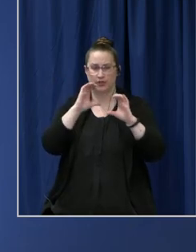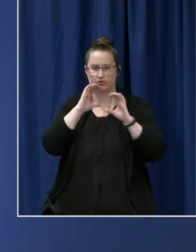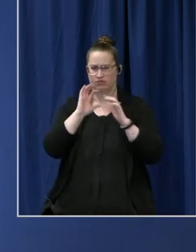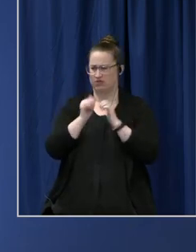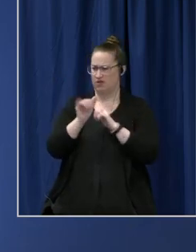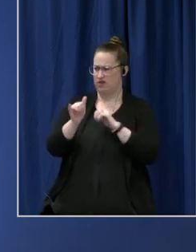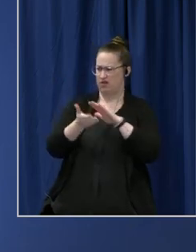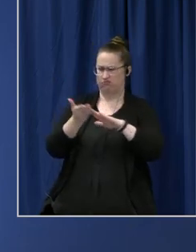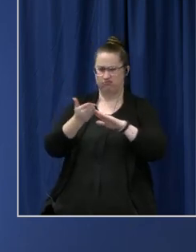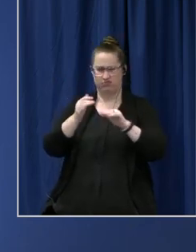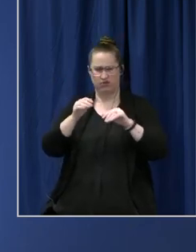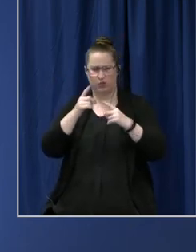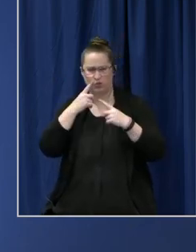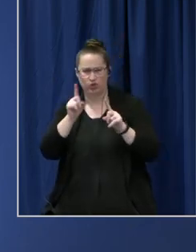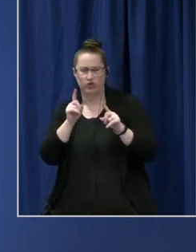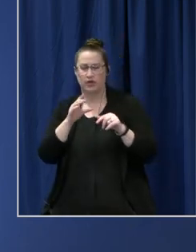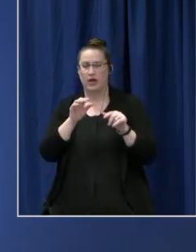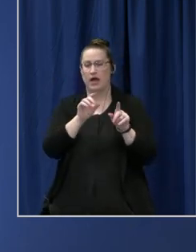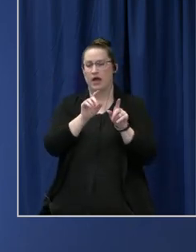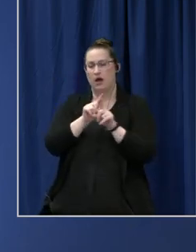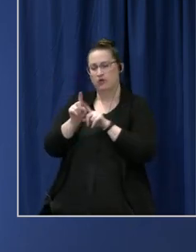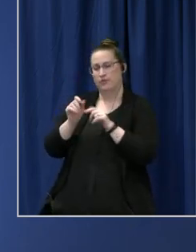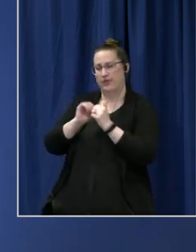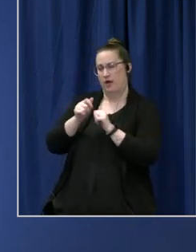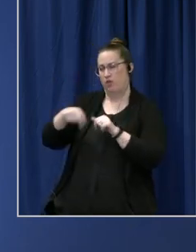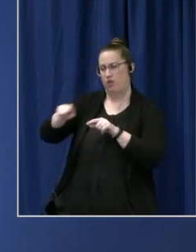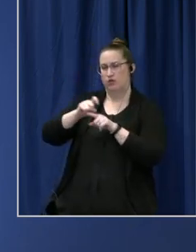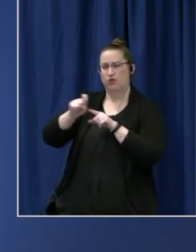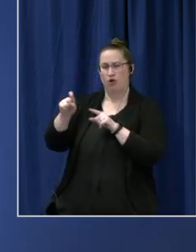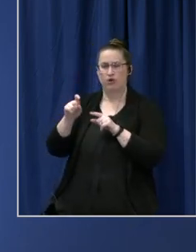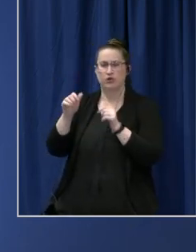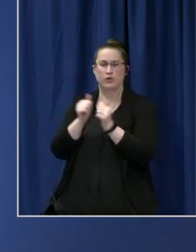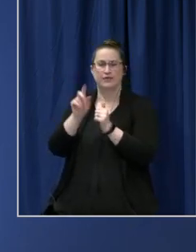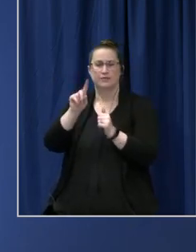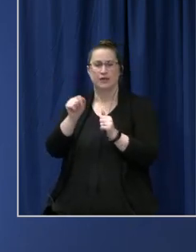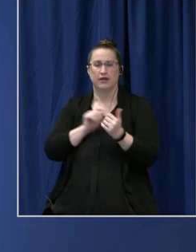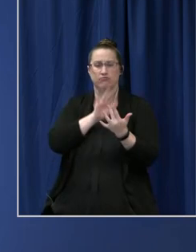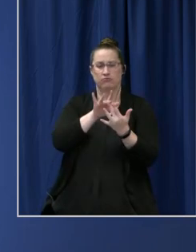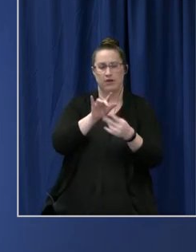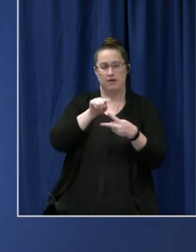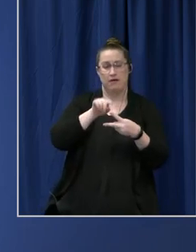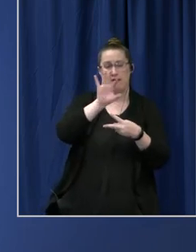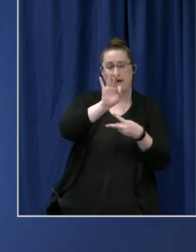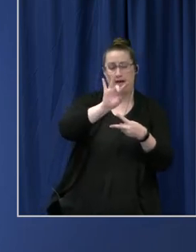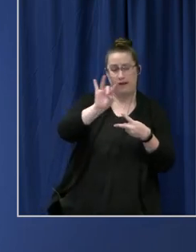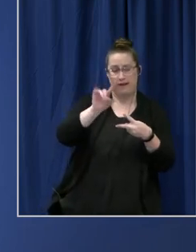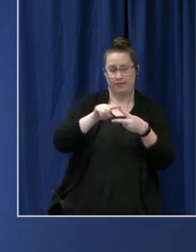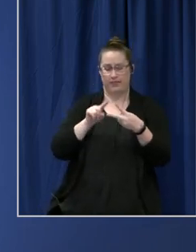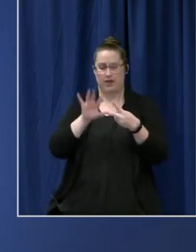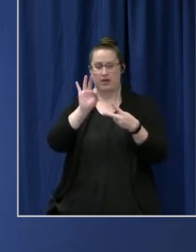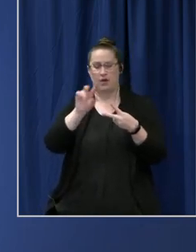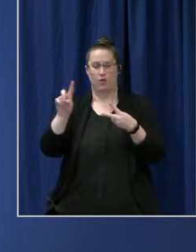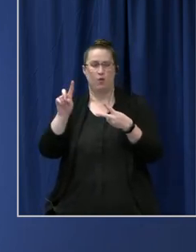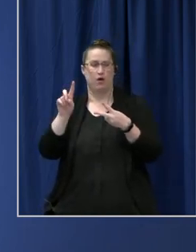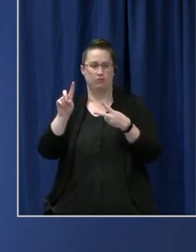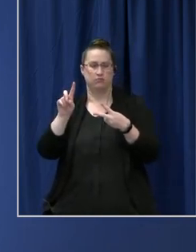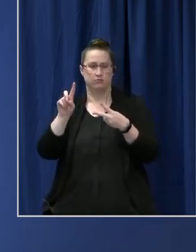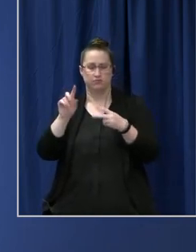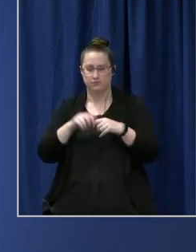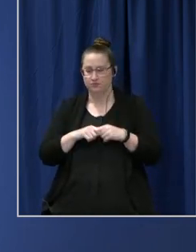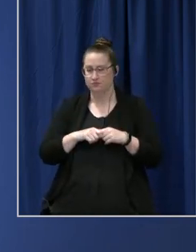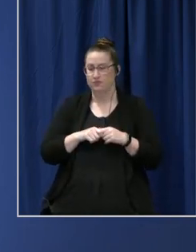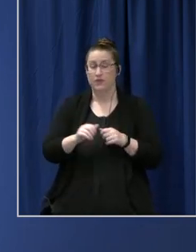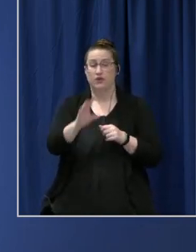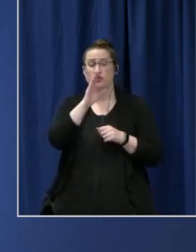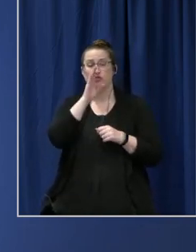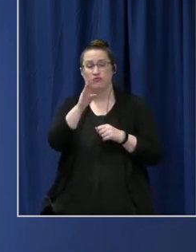works and how callers with disabilities can reach 988 and 911 to get the help they need. Direct video